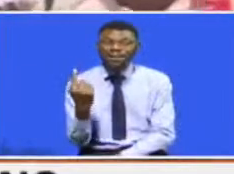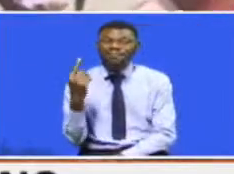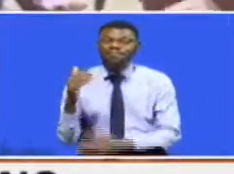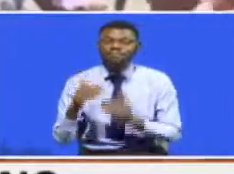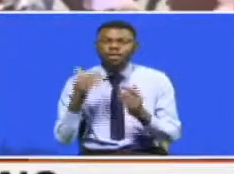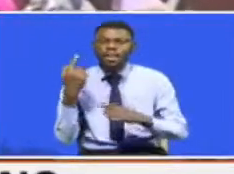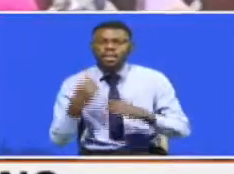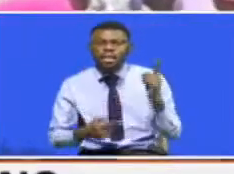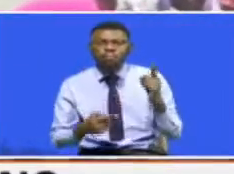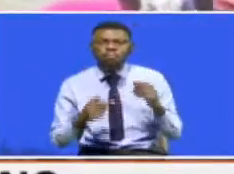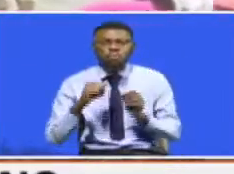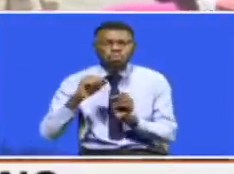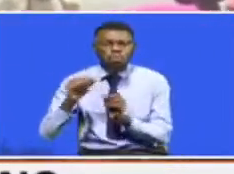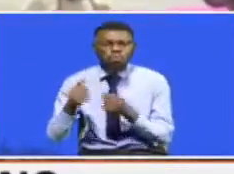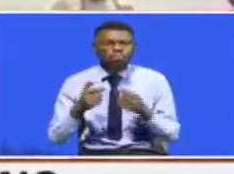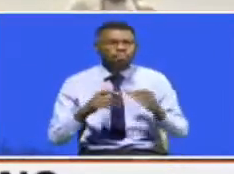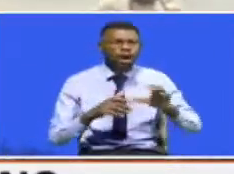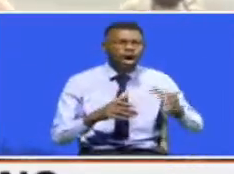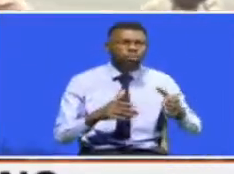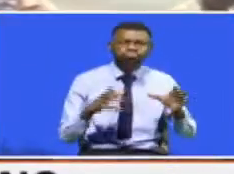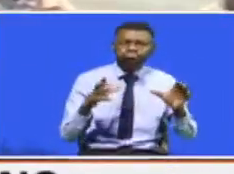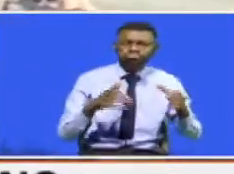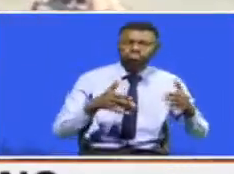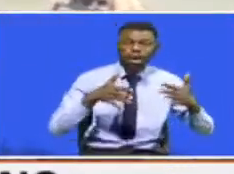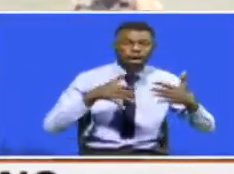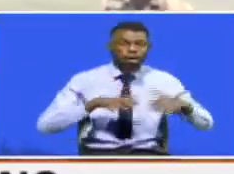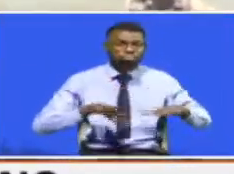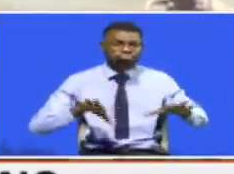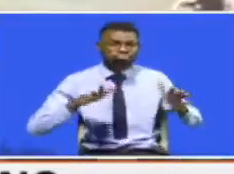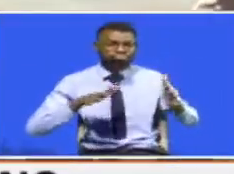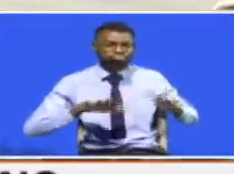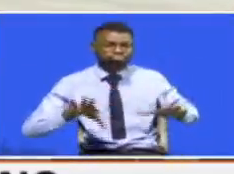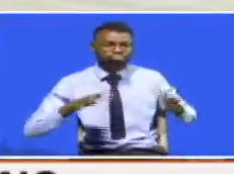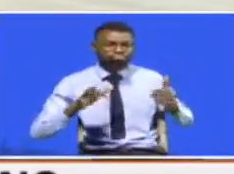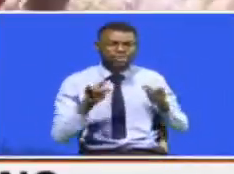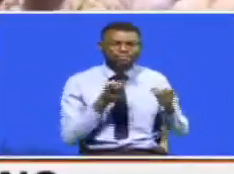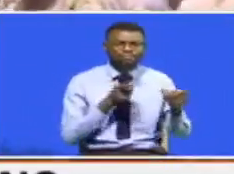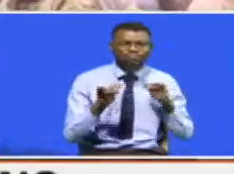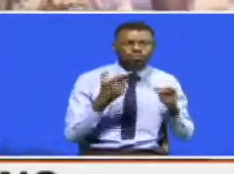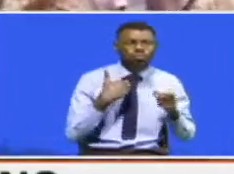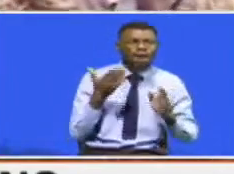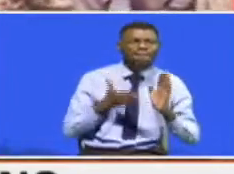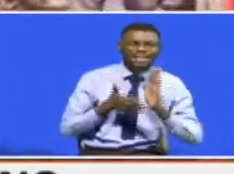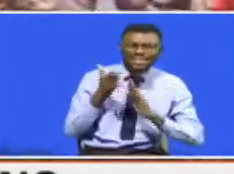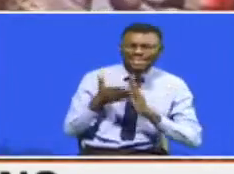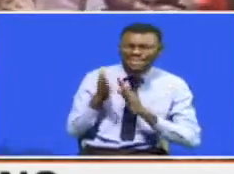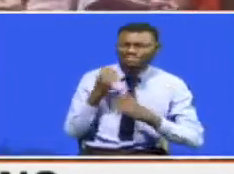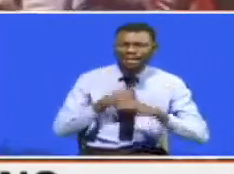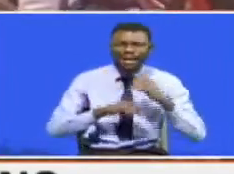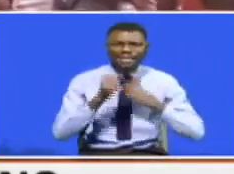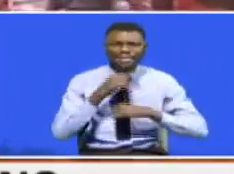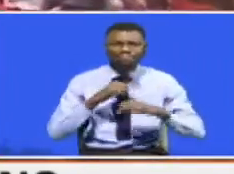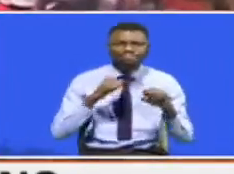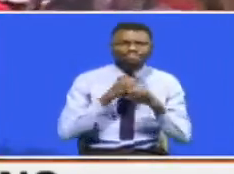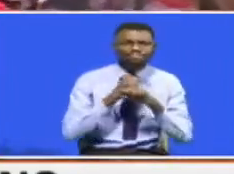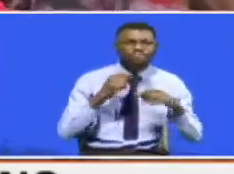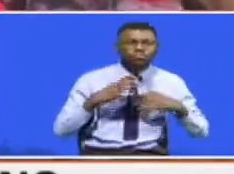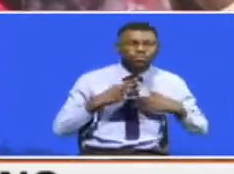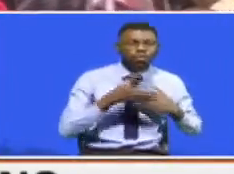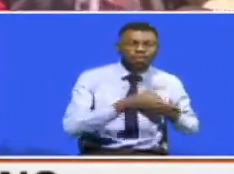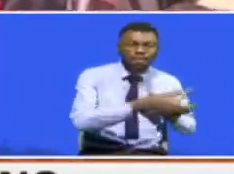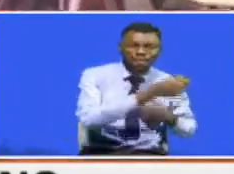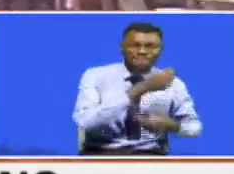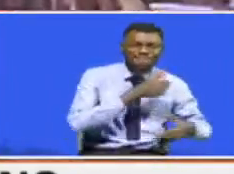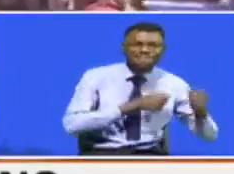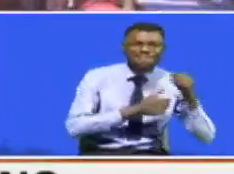County Beach Management Units are calling for urgent interventions to protect fishermen and fishmongers who depend entirely